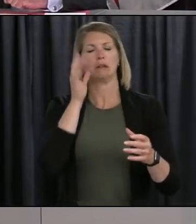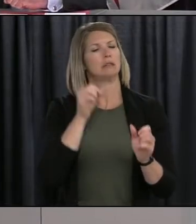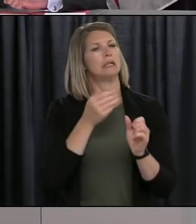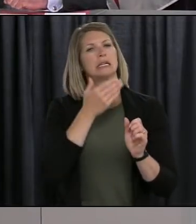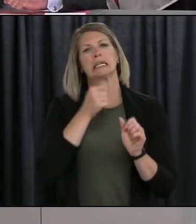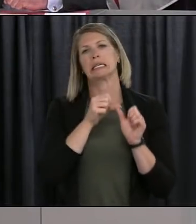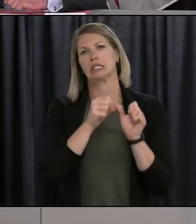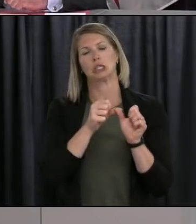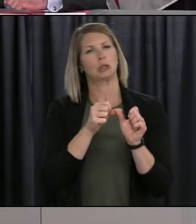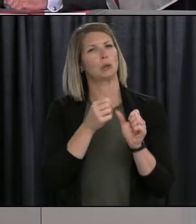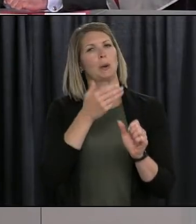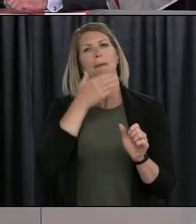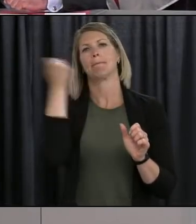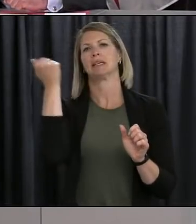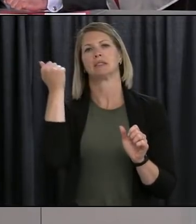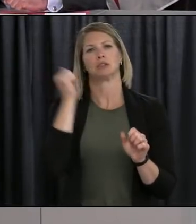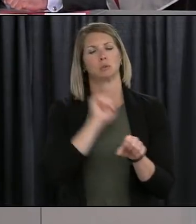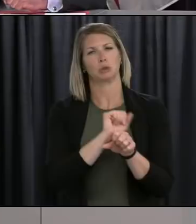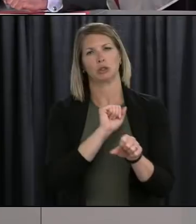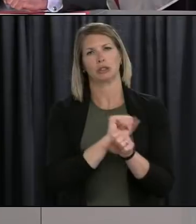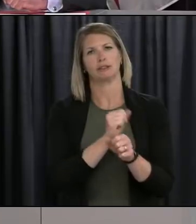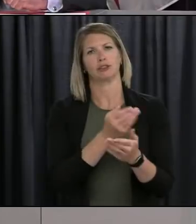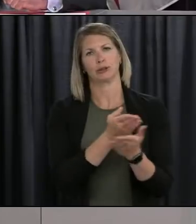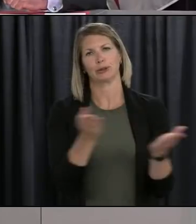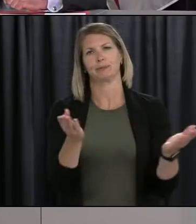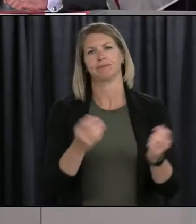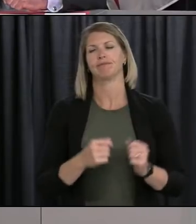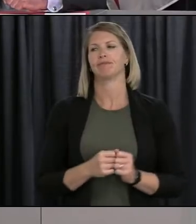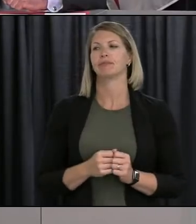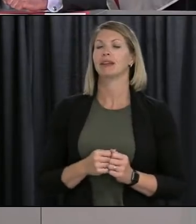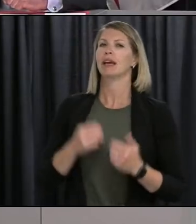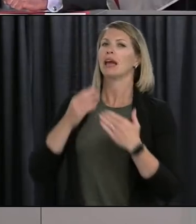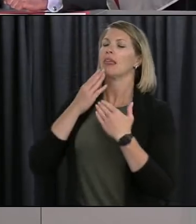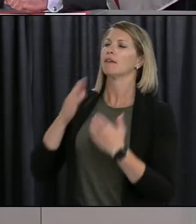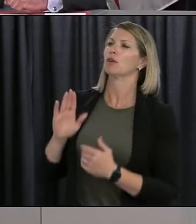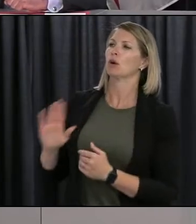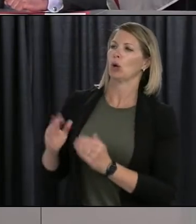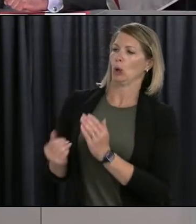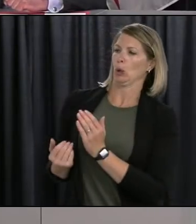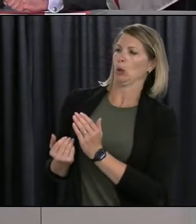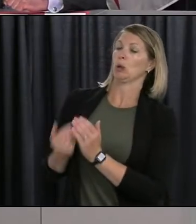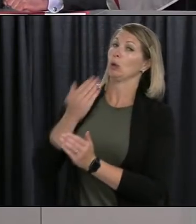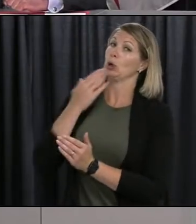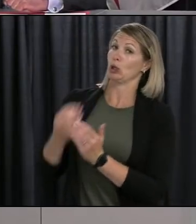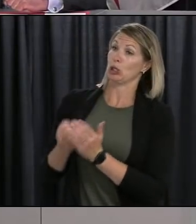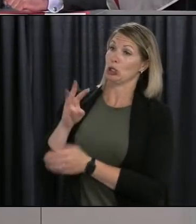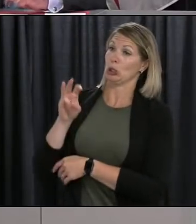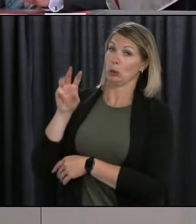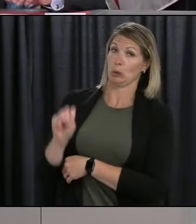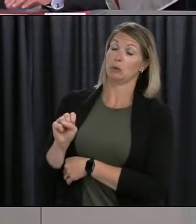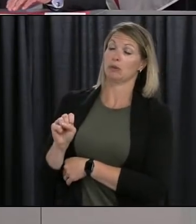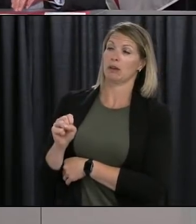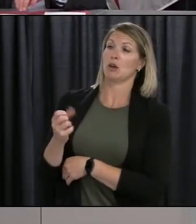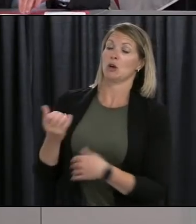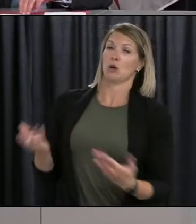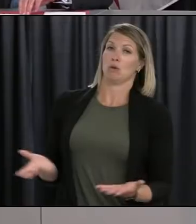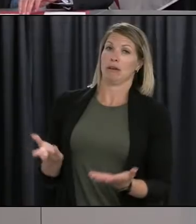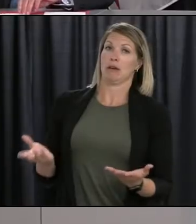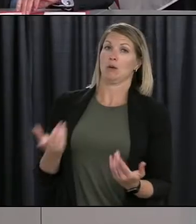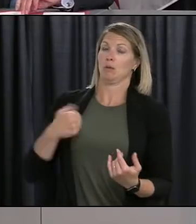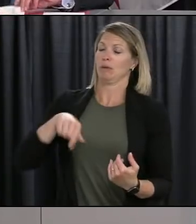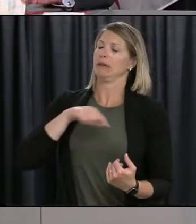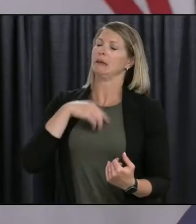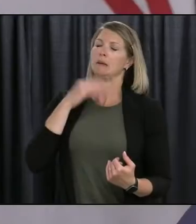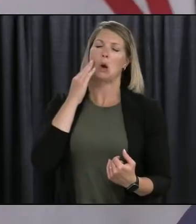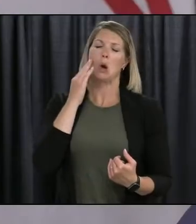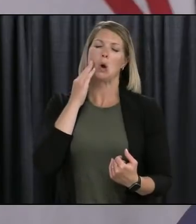thank you for that good news. Is I think what we've all recommended and we've all become accustomed to in recent weeks is that there is a